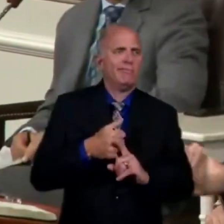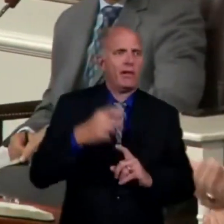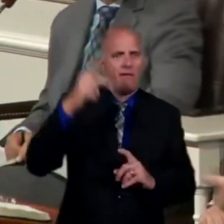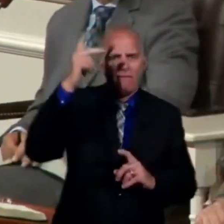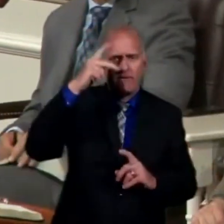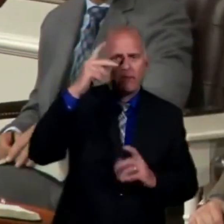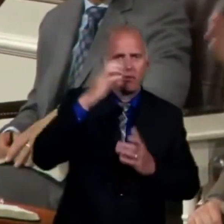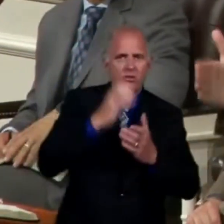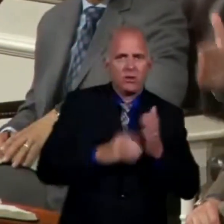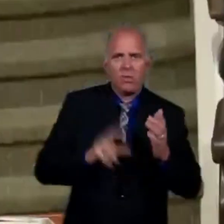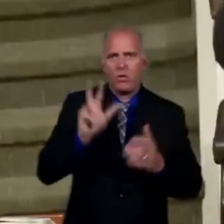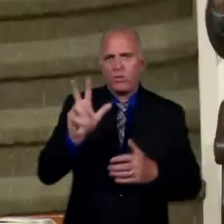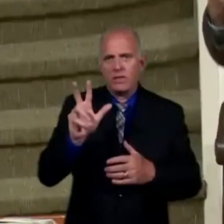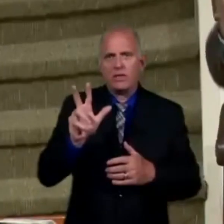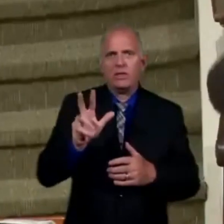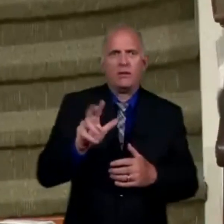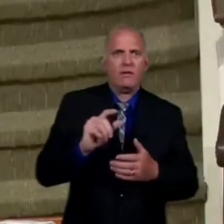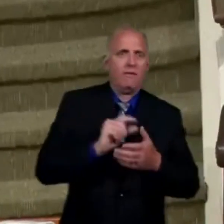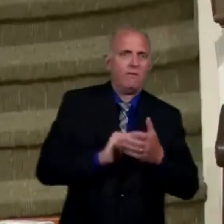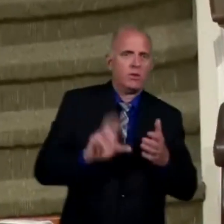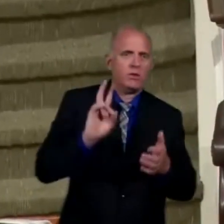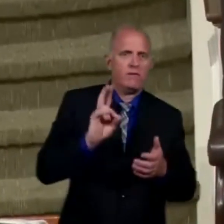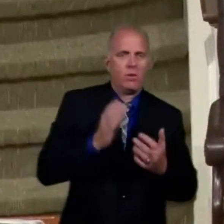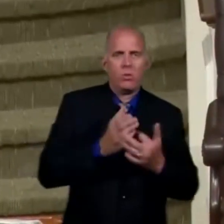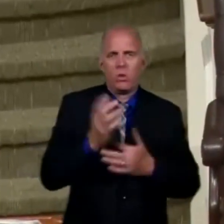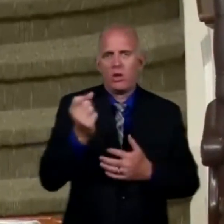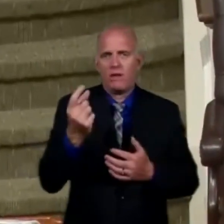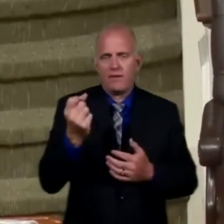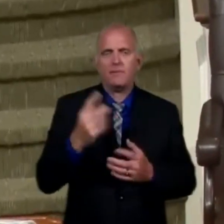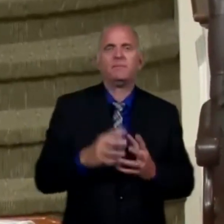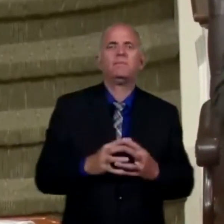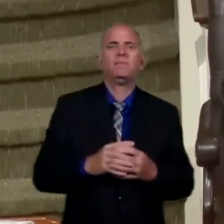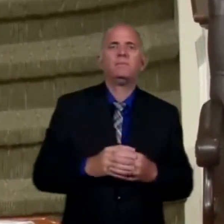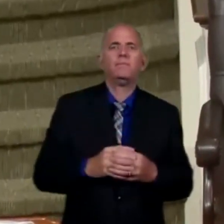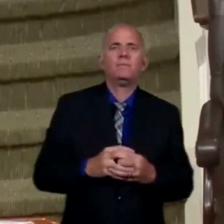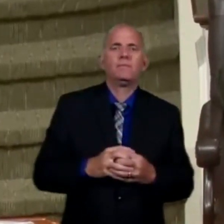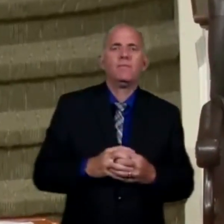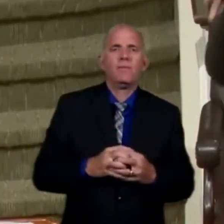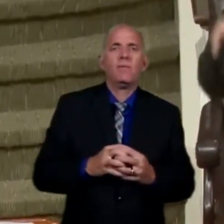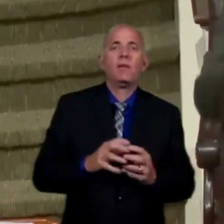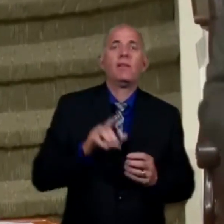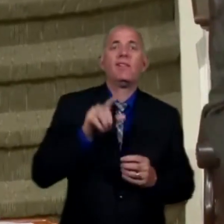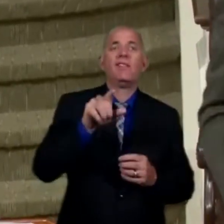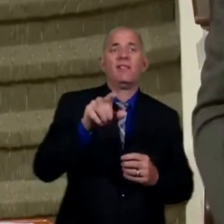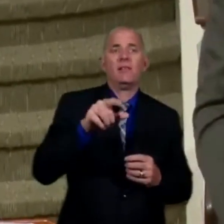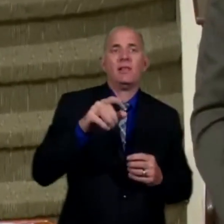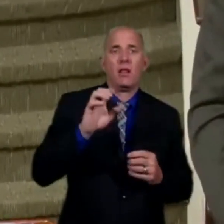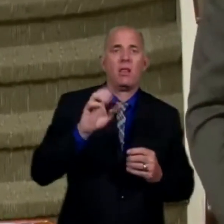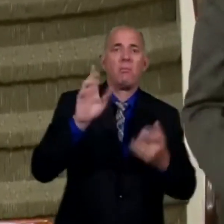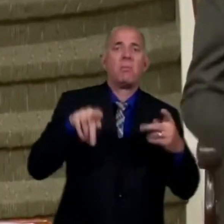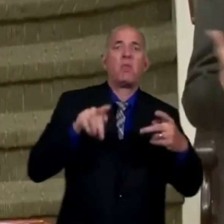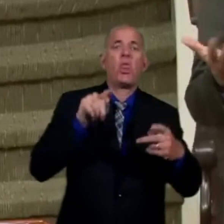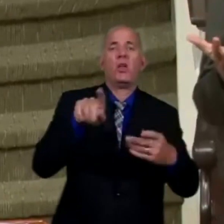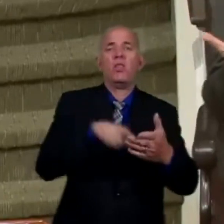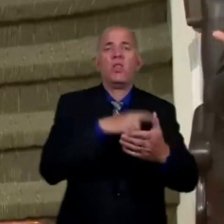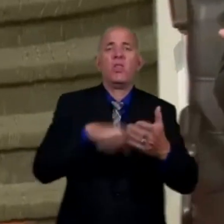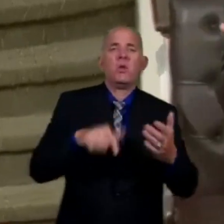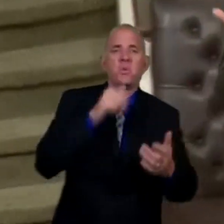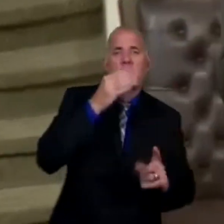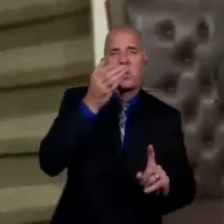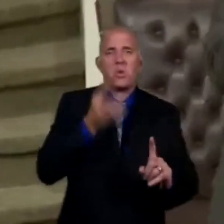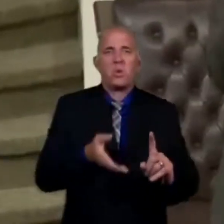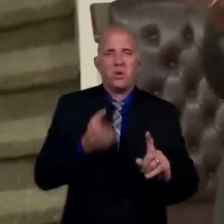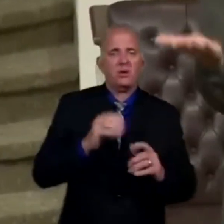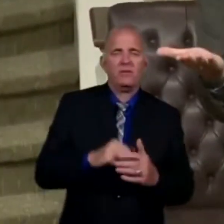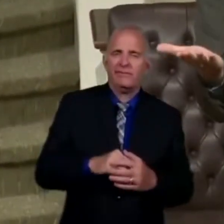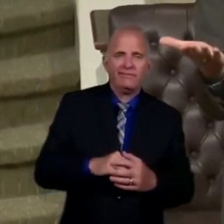3, beginning verse number 7 through verse 11. And people were giving him criticism about who he was. Listen, let me just tell you, if you want